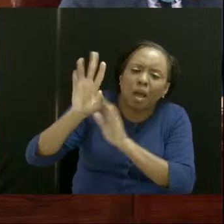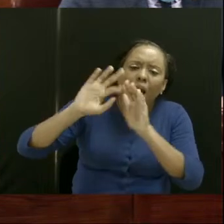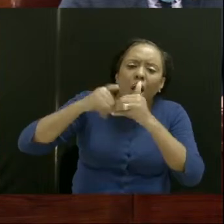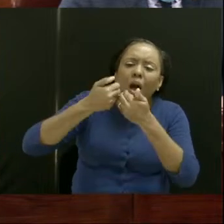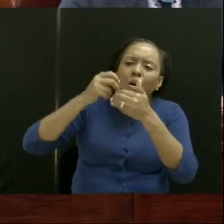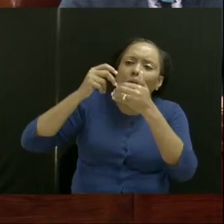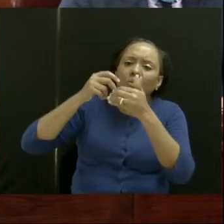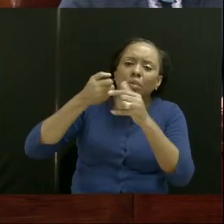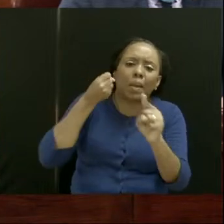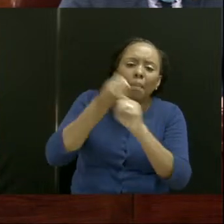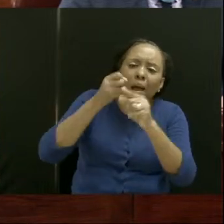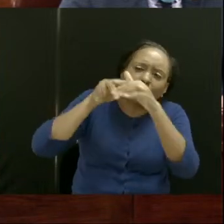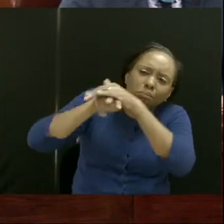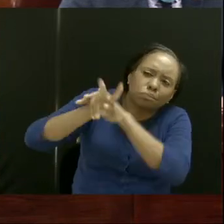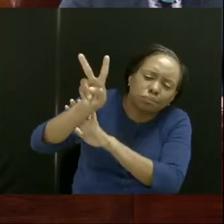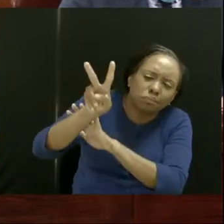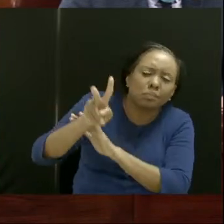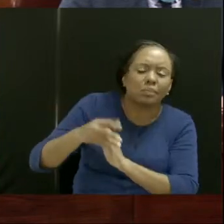The ease